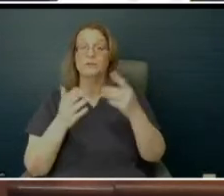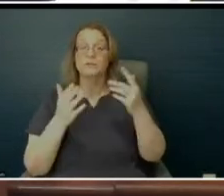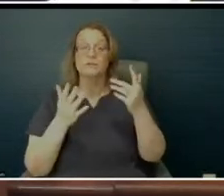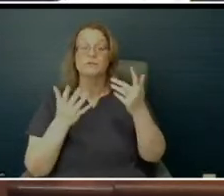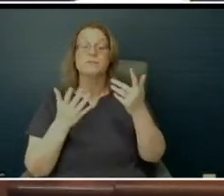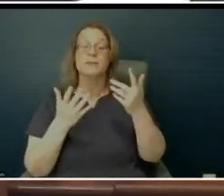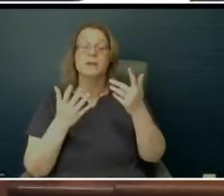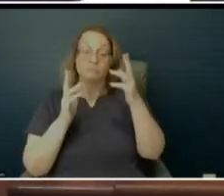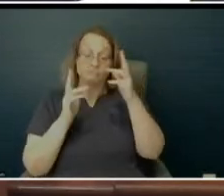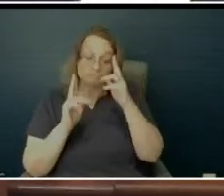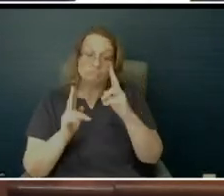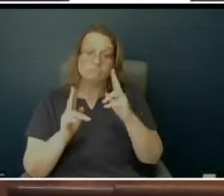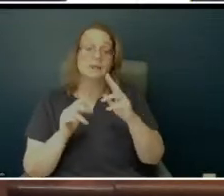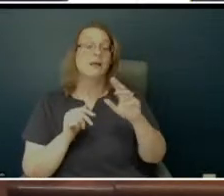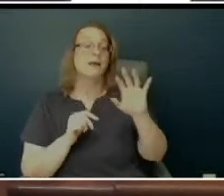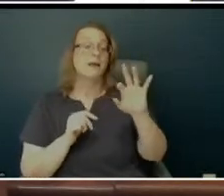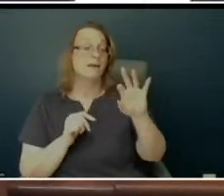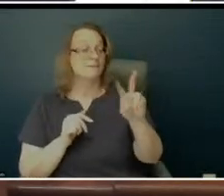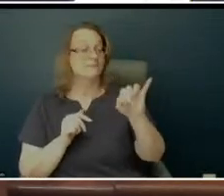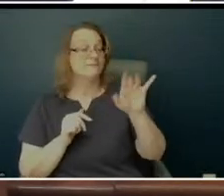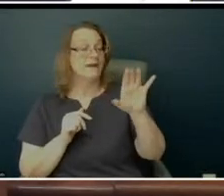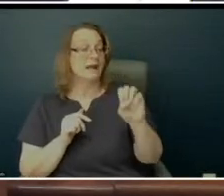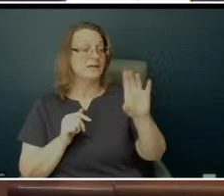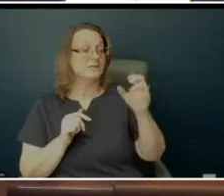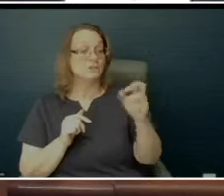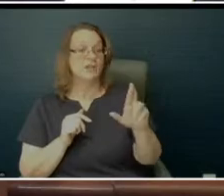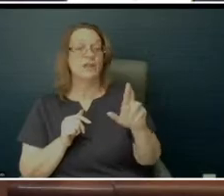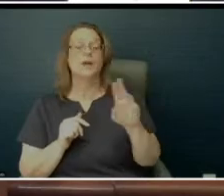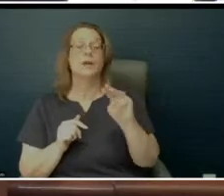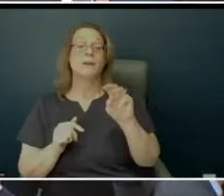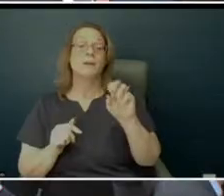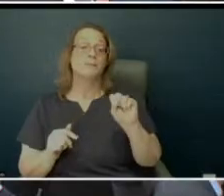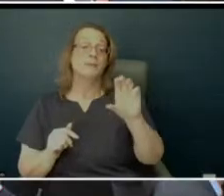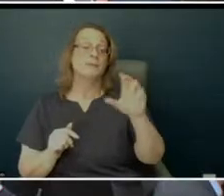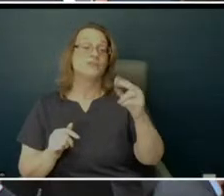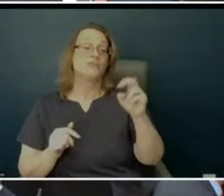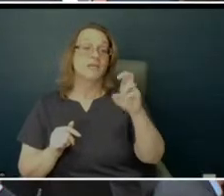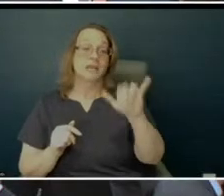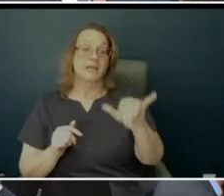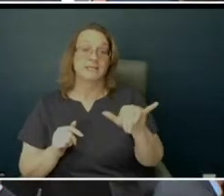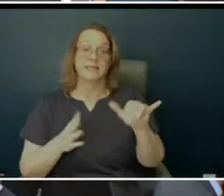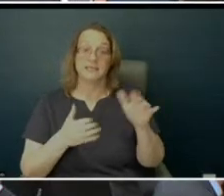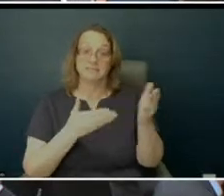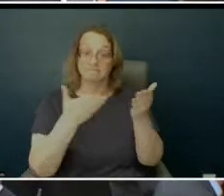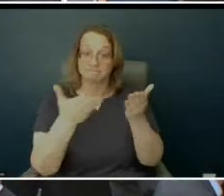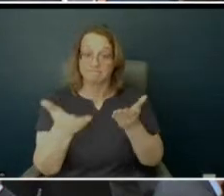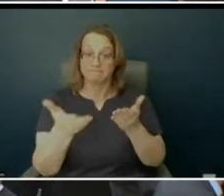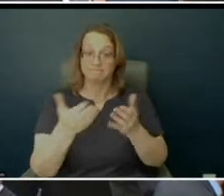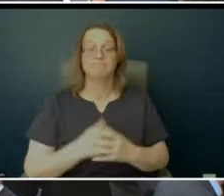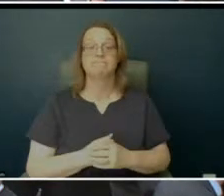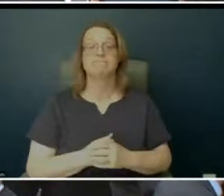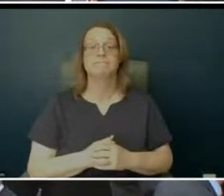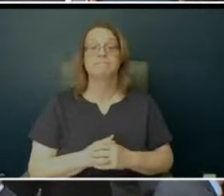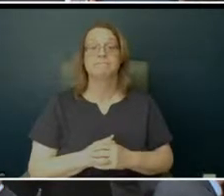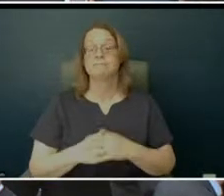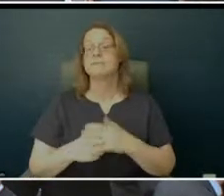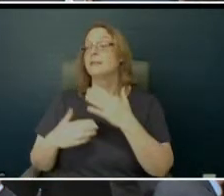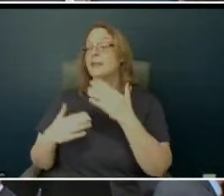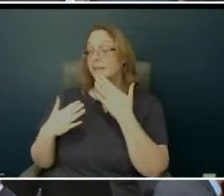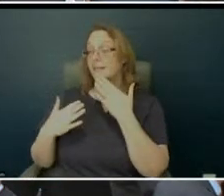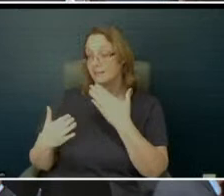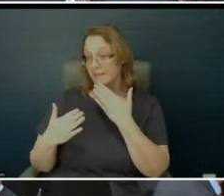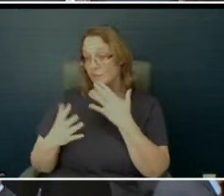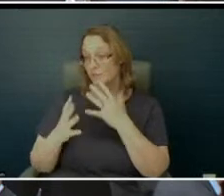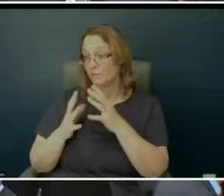Wyoming, for any opening statement she's cared to offer. Thank you very much, Mr. Chairman. At this